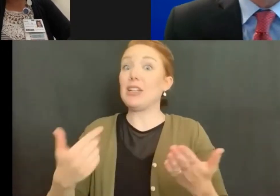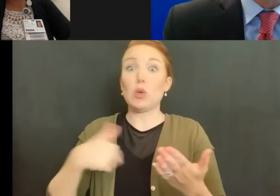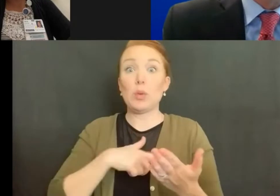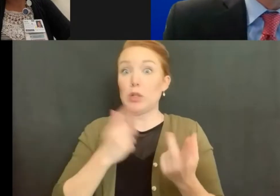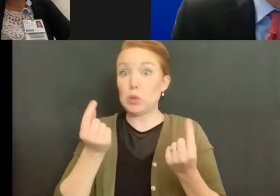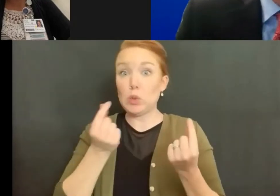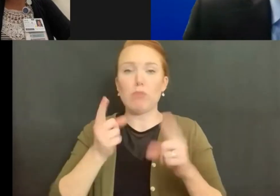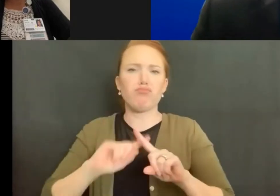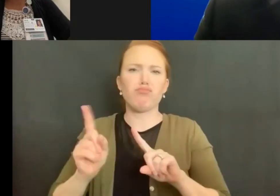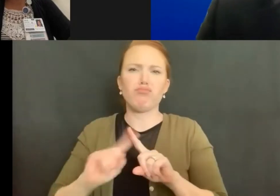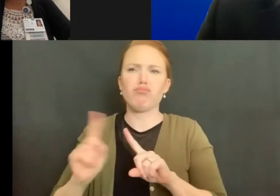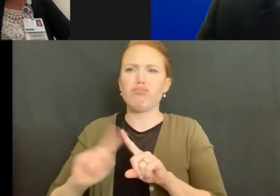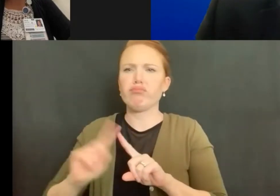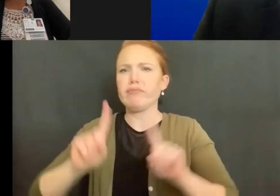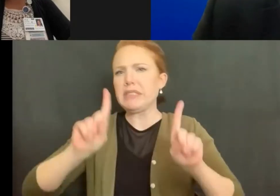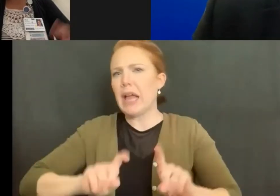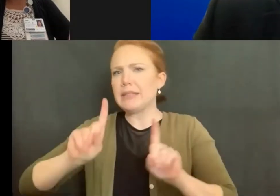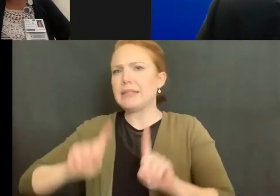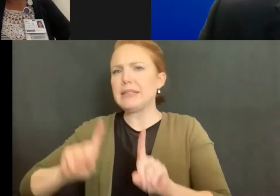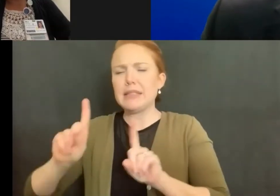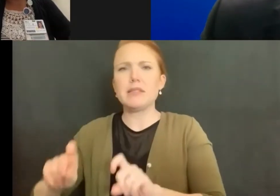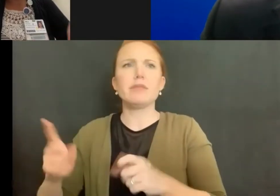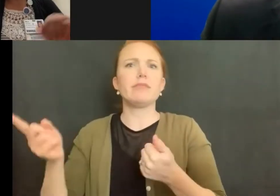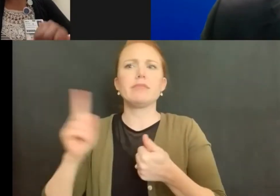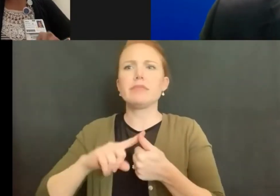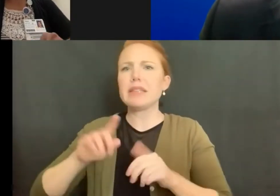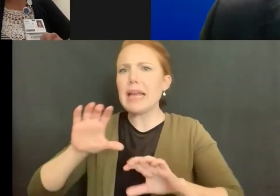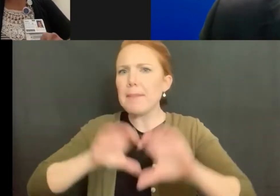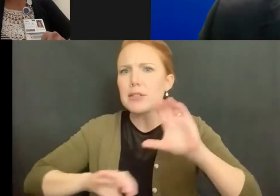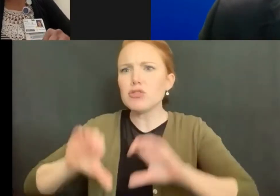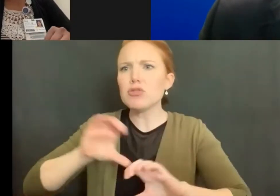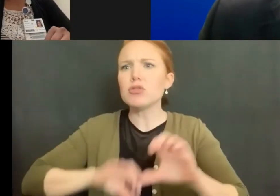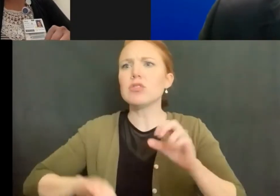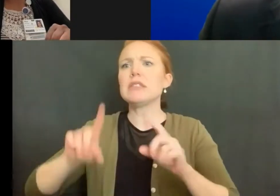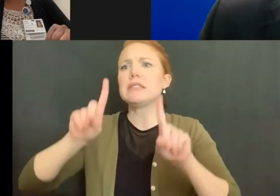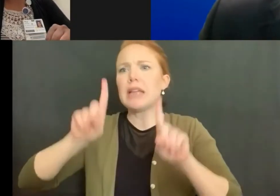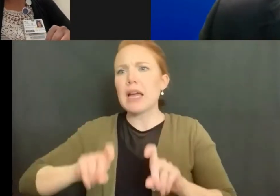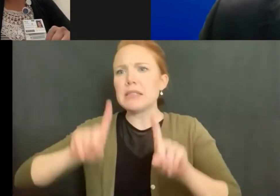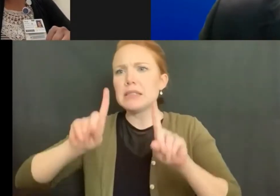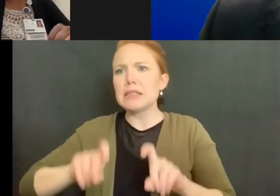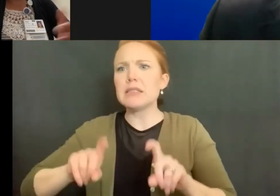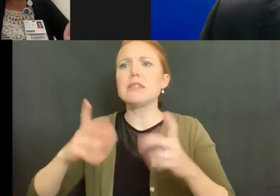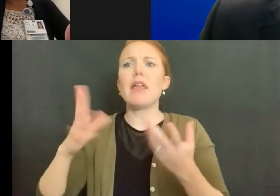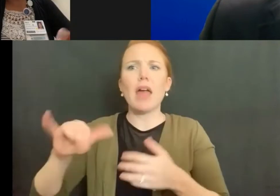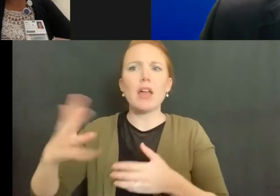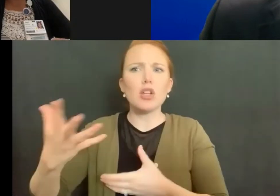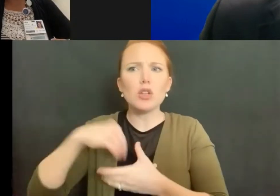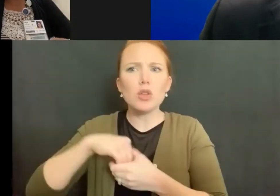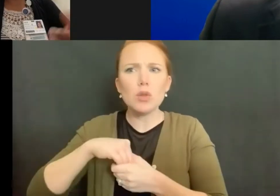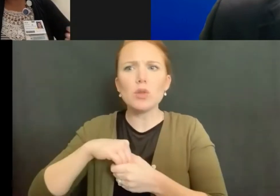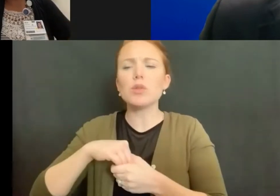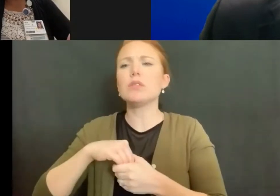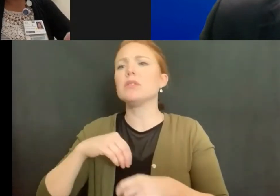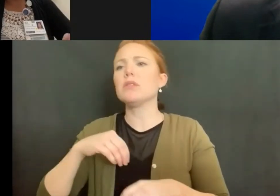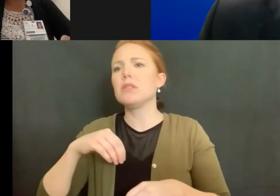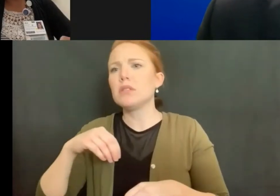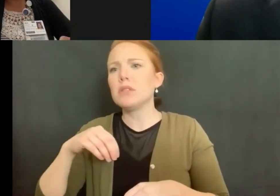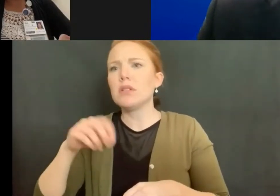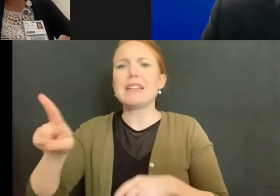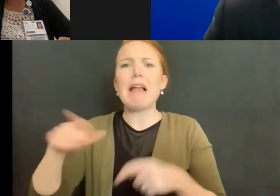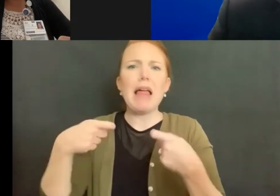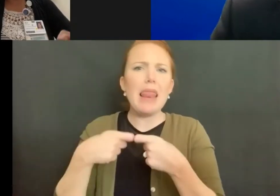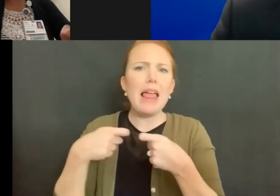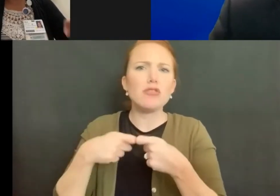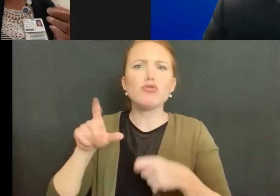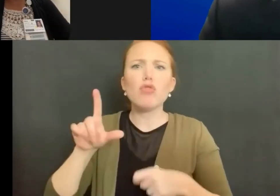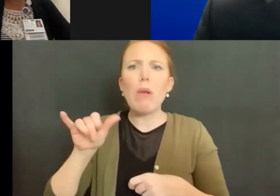variety of tasting, which is chemistry testing, which includes your blood glucose, your